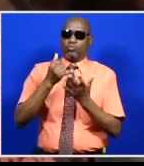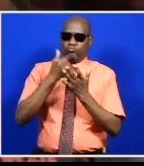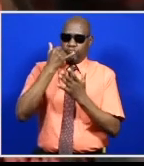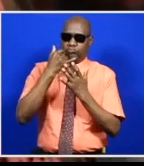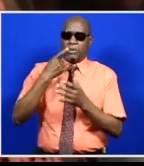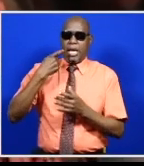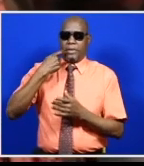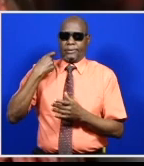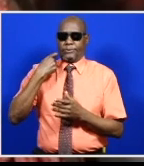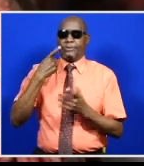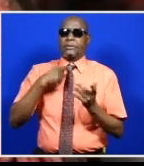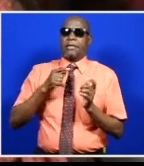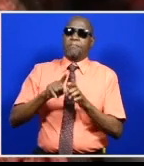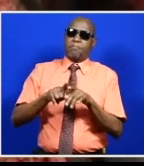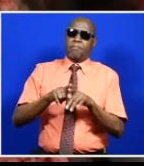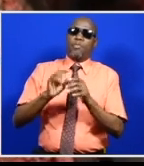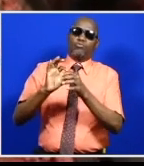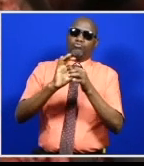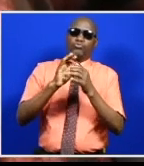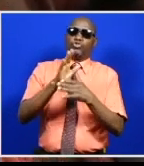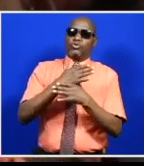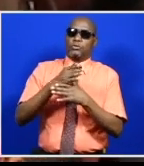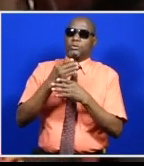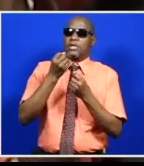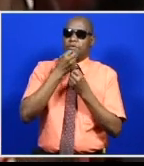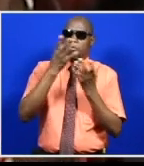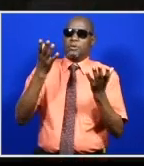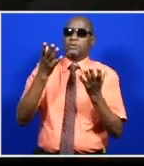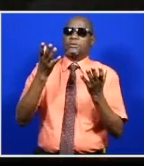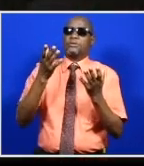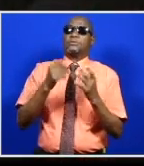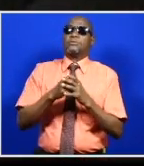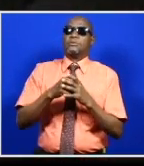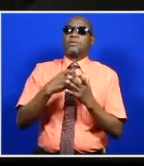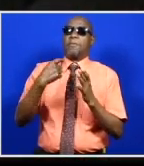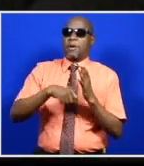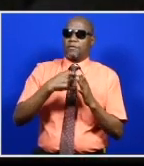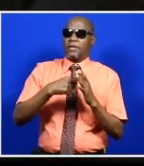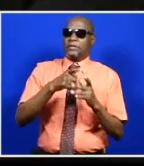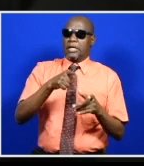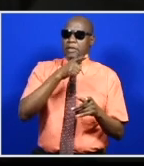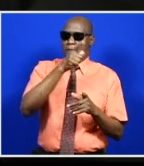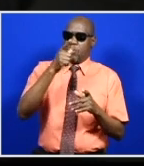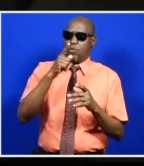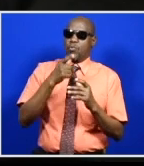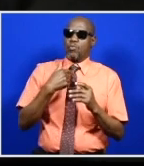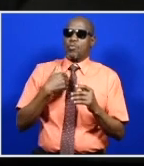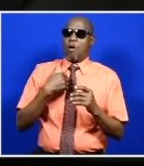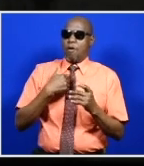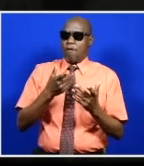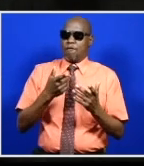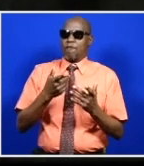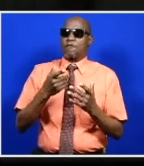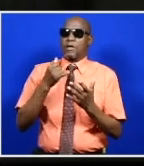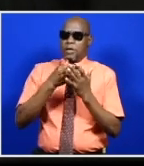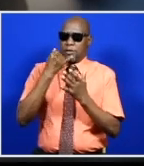will also collaborate in sharing information on perpetrators, illicit manufacturers, sale and consumption of alcohol and drug,